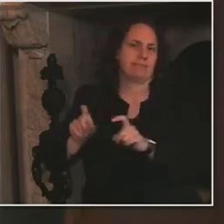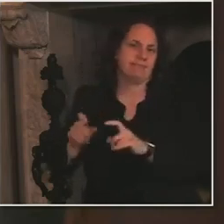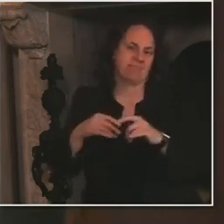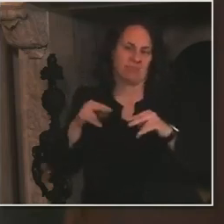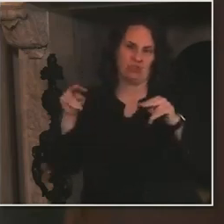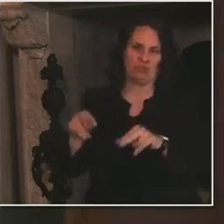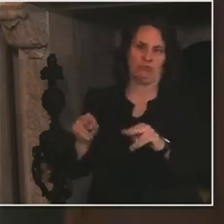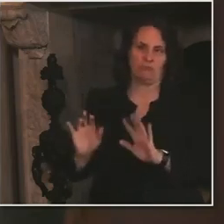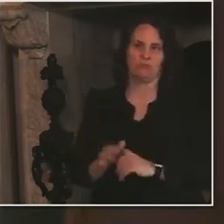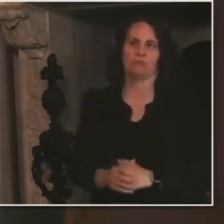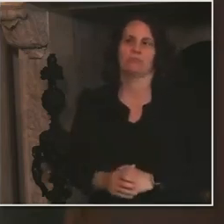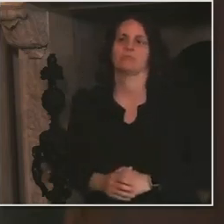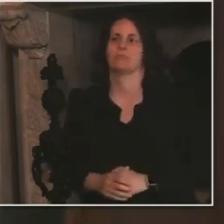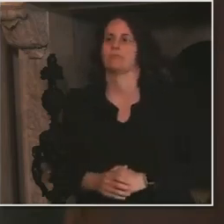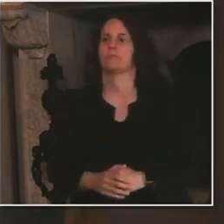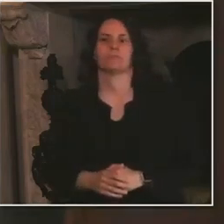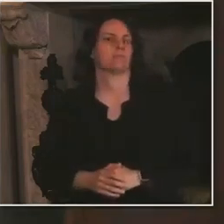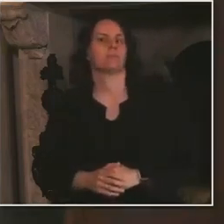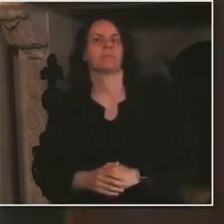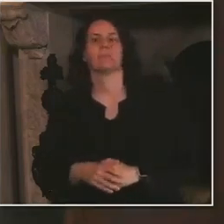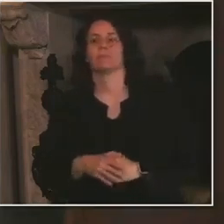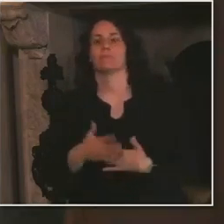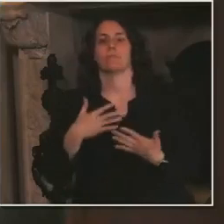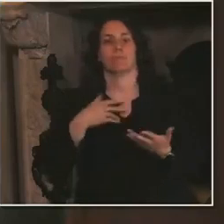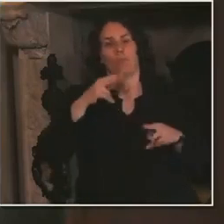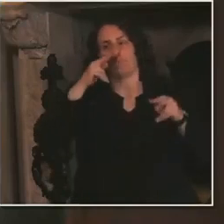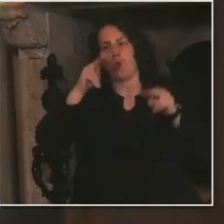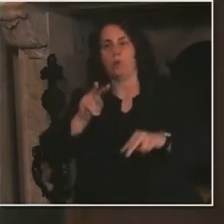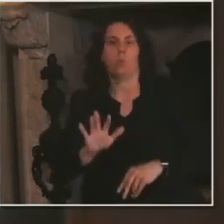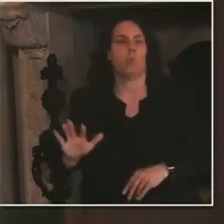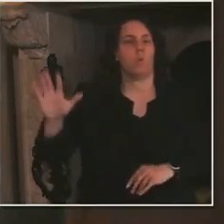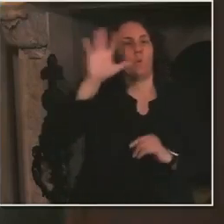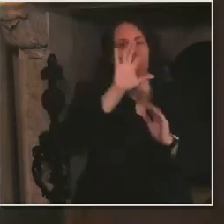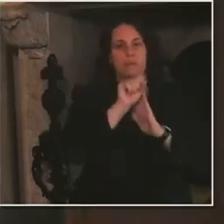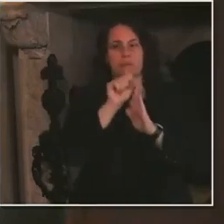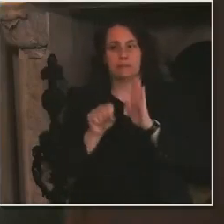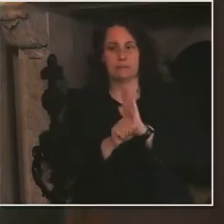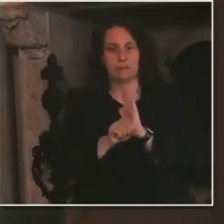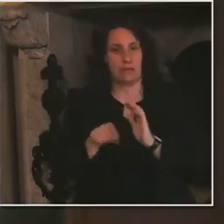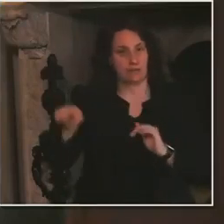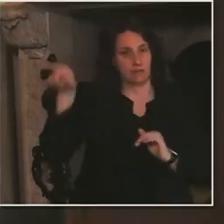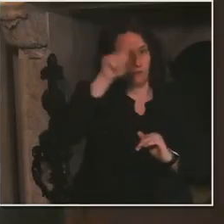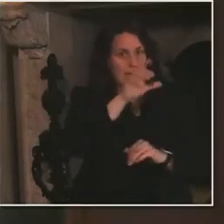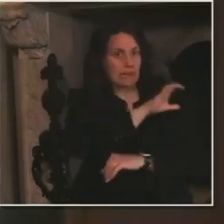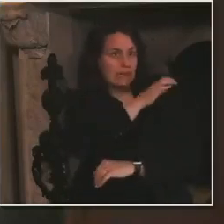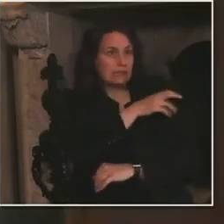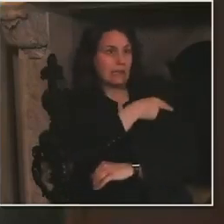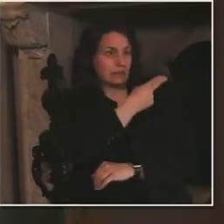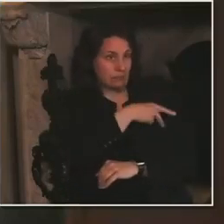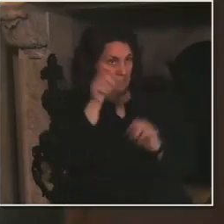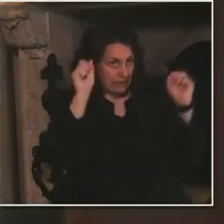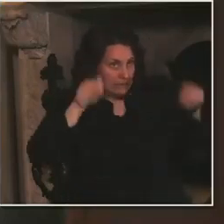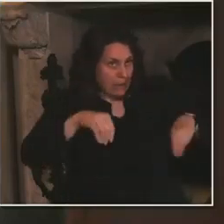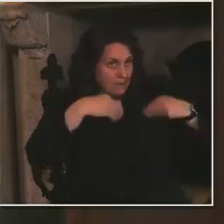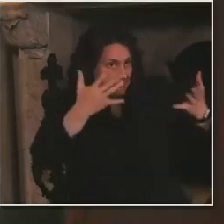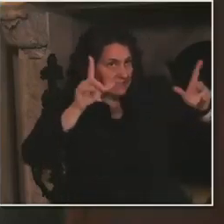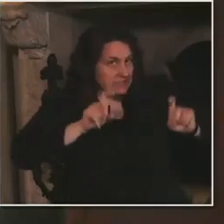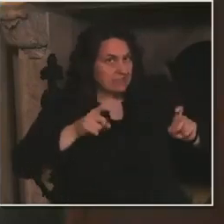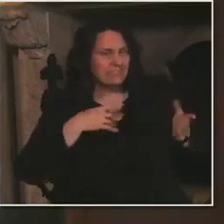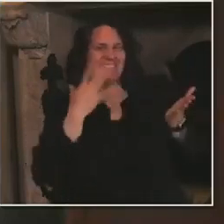around the state, so that we are rising all boats, and that access to tests are increasing all over this